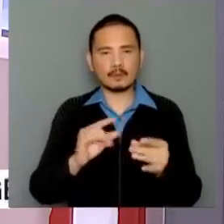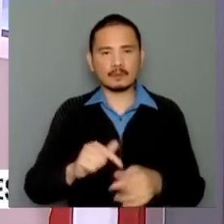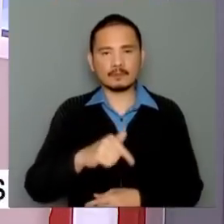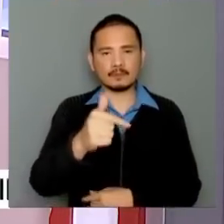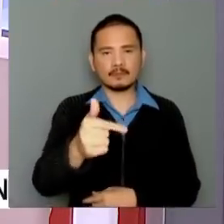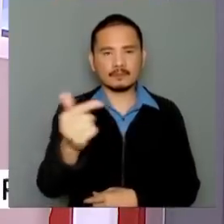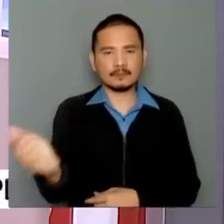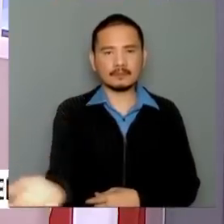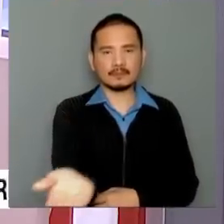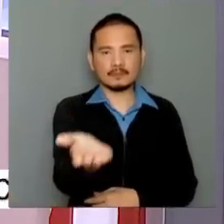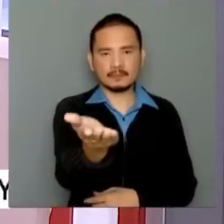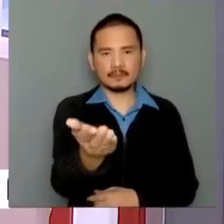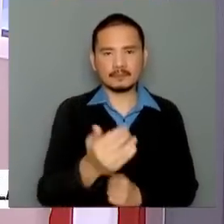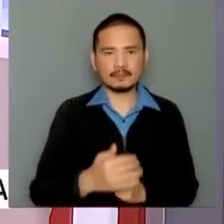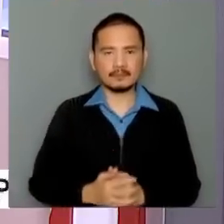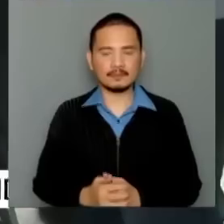to you.